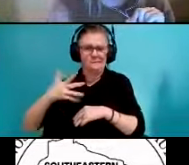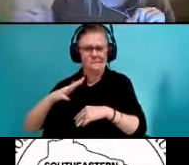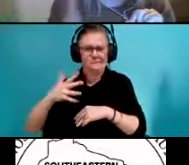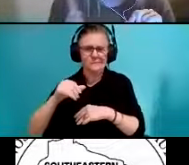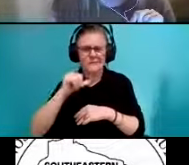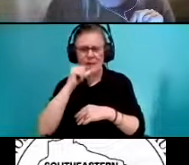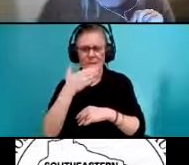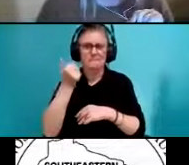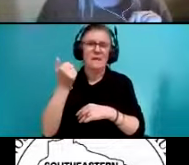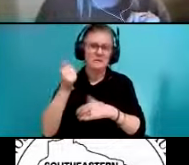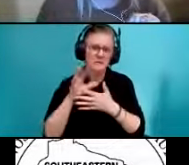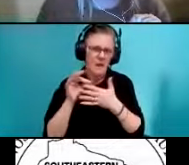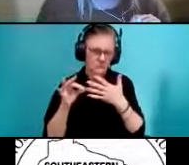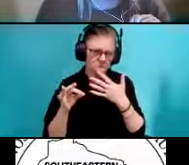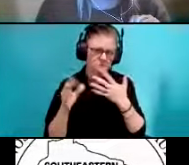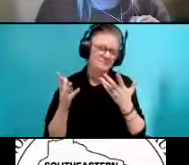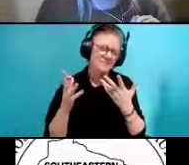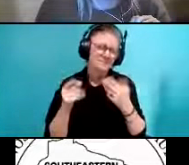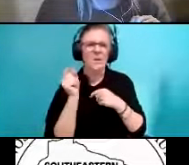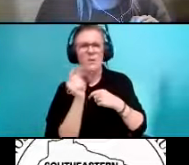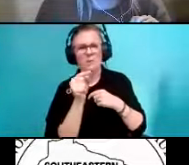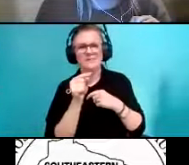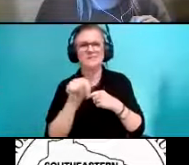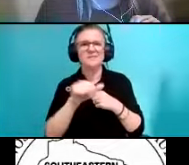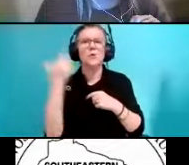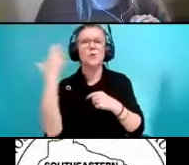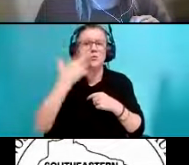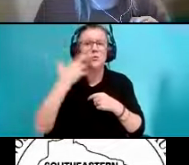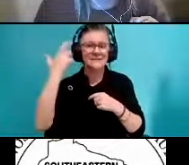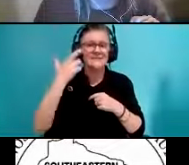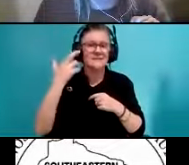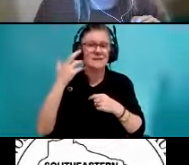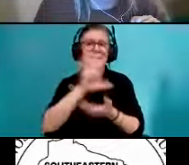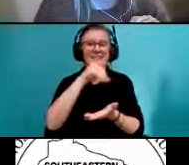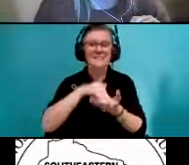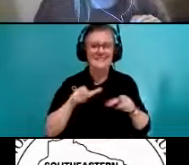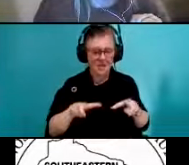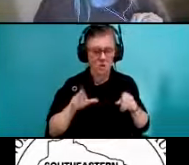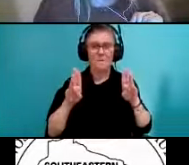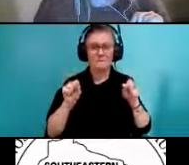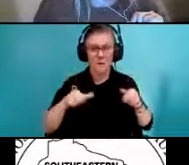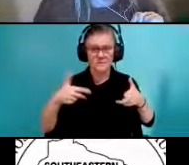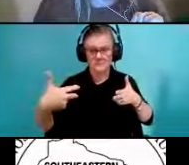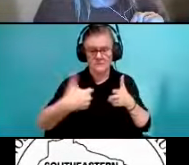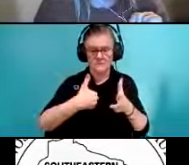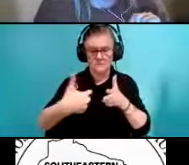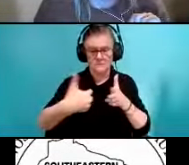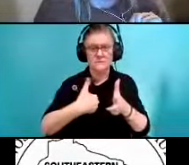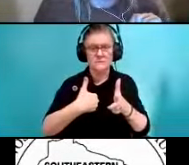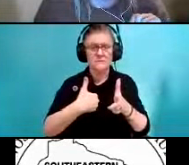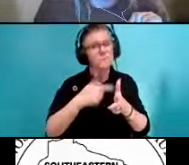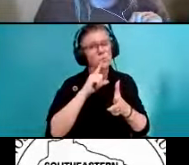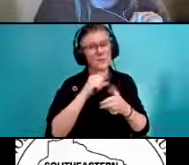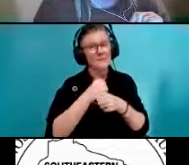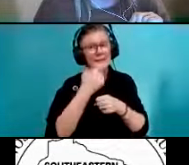that traffic to cross. So I think this is another reason why the center running configuration would make a lot of sense in